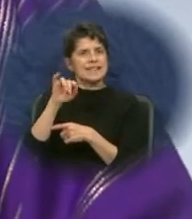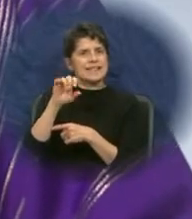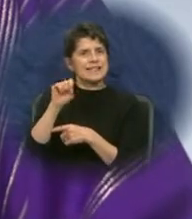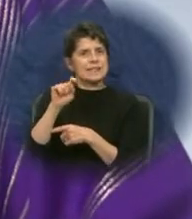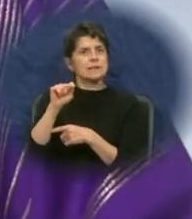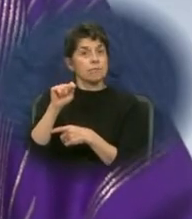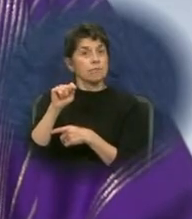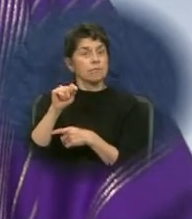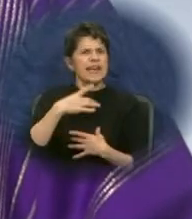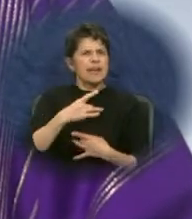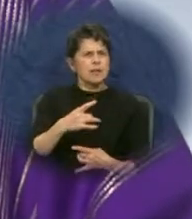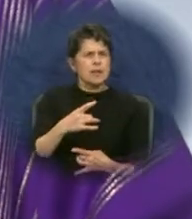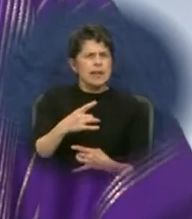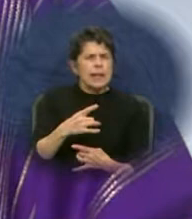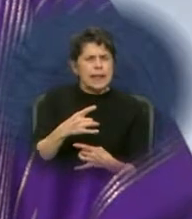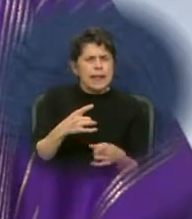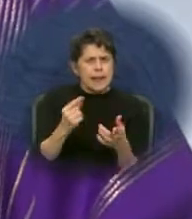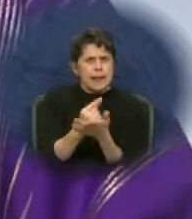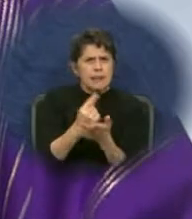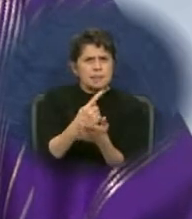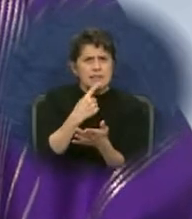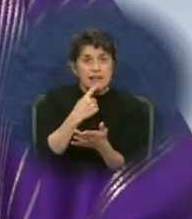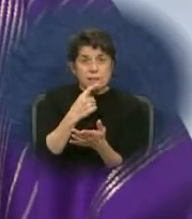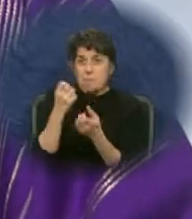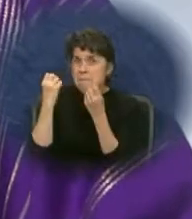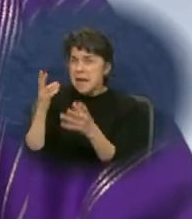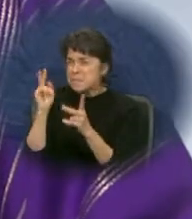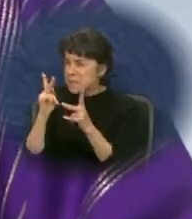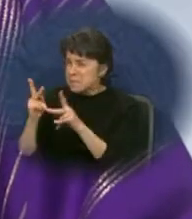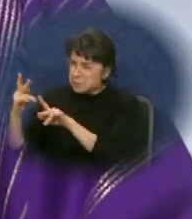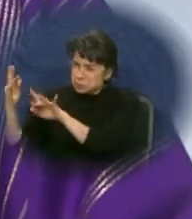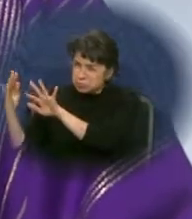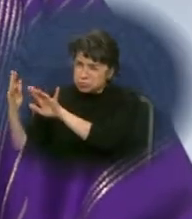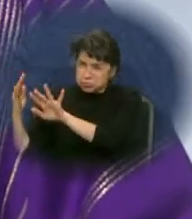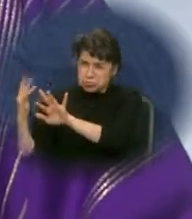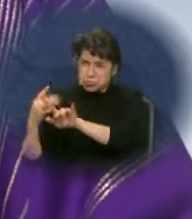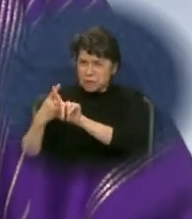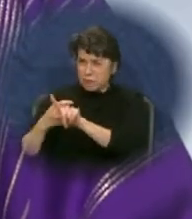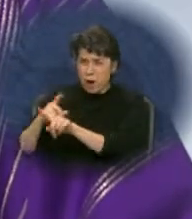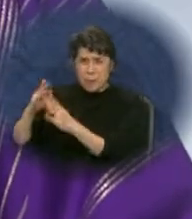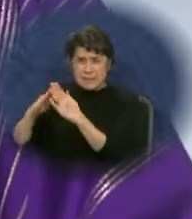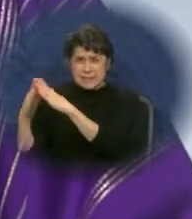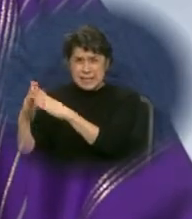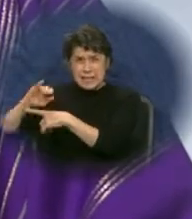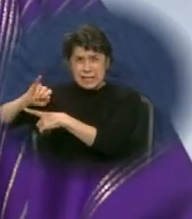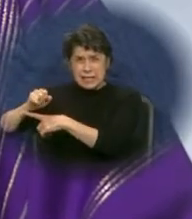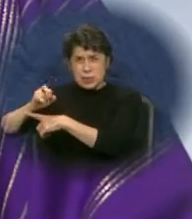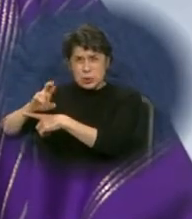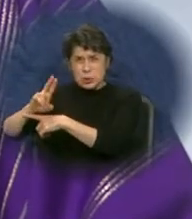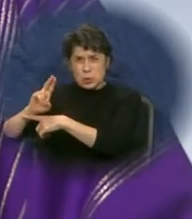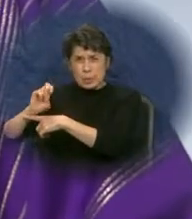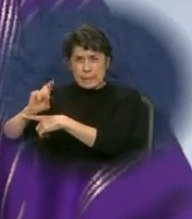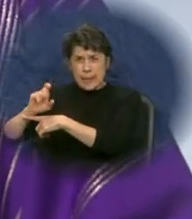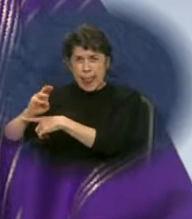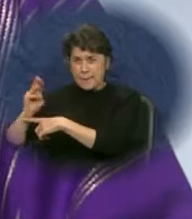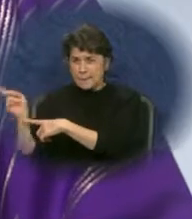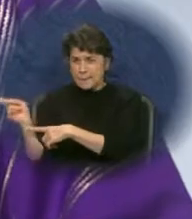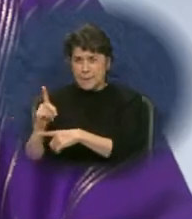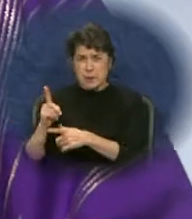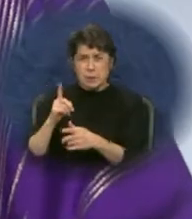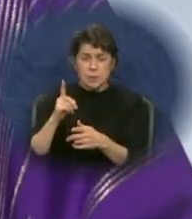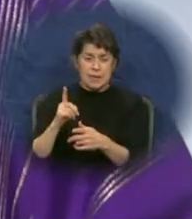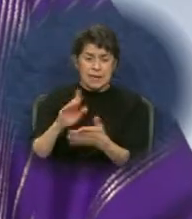the Gospel said there was a crowd streaming from Jerusalem to be immersed in that water of the Jordan River and attracted